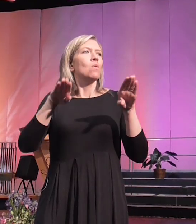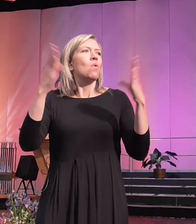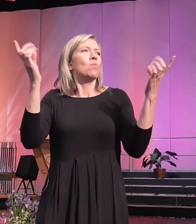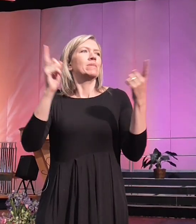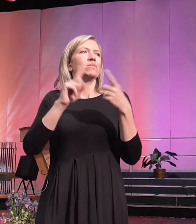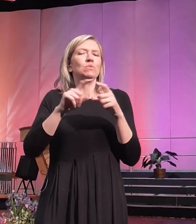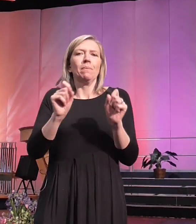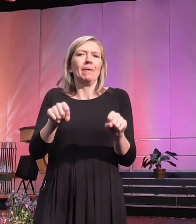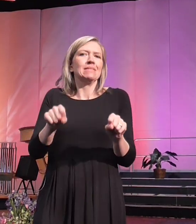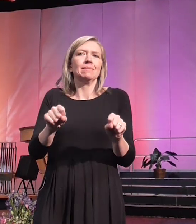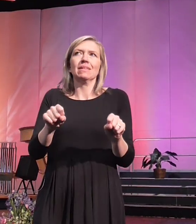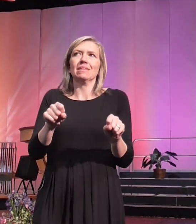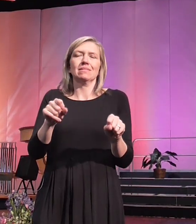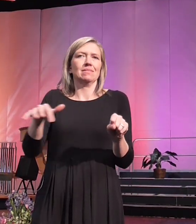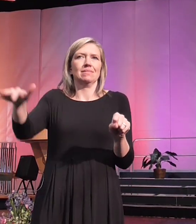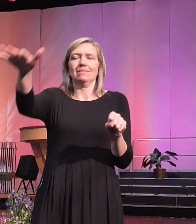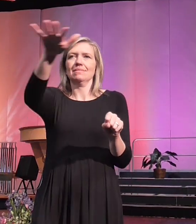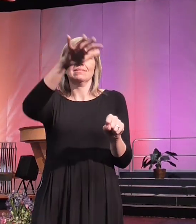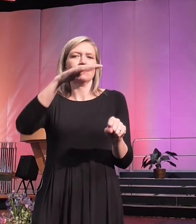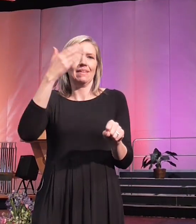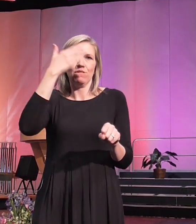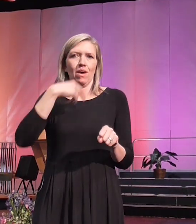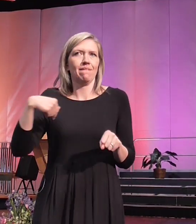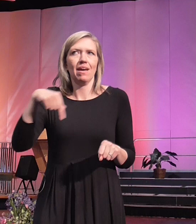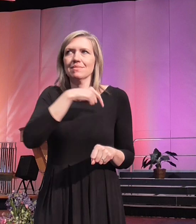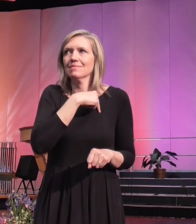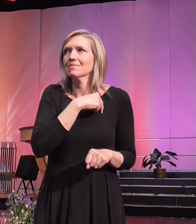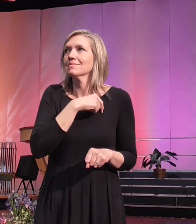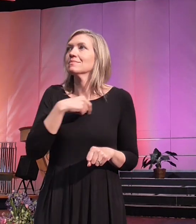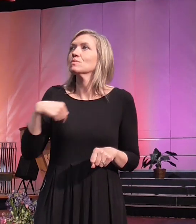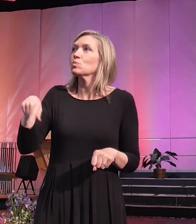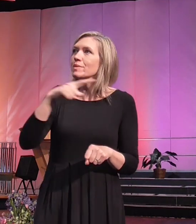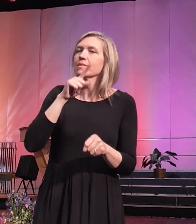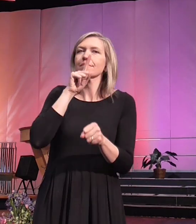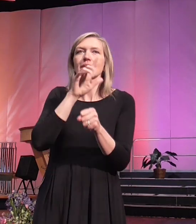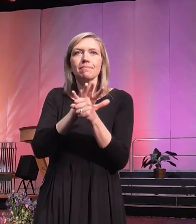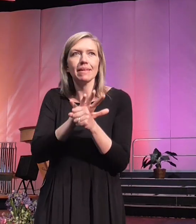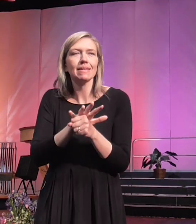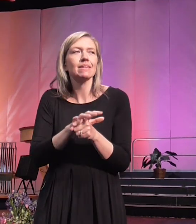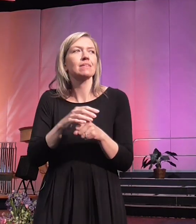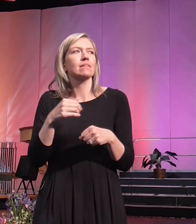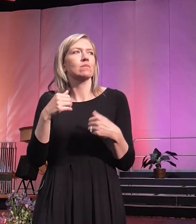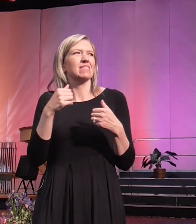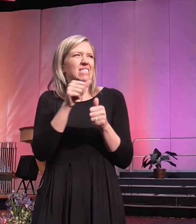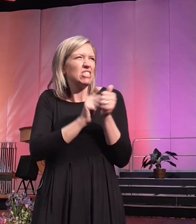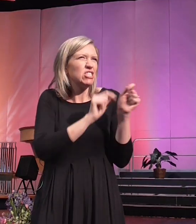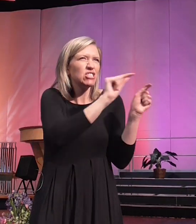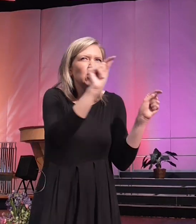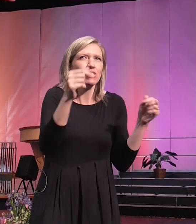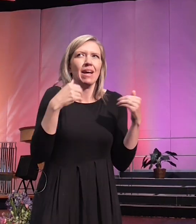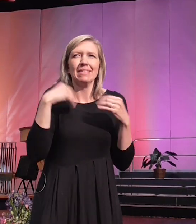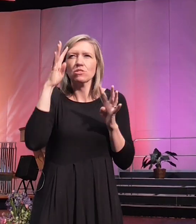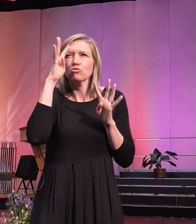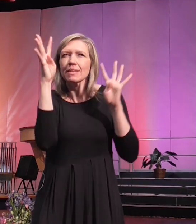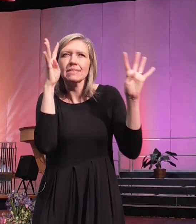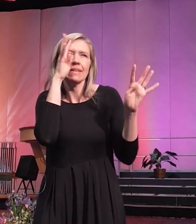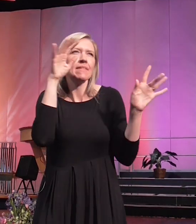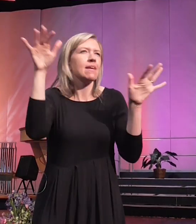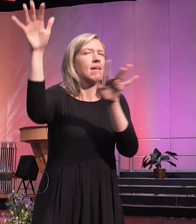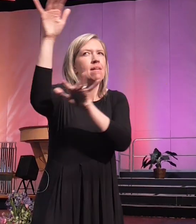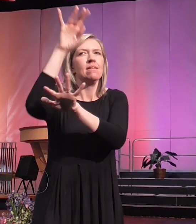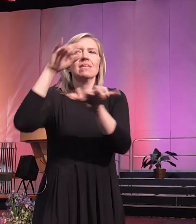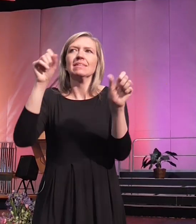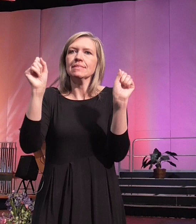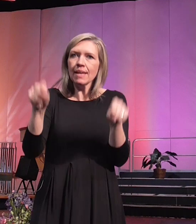that lie before us. And we are committed, and there is a creativity moving through each of us right now. Yes,